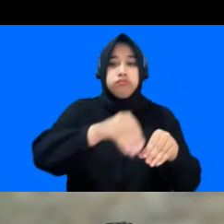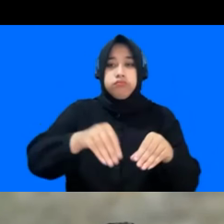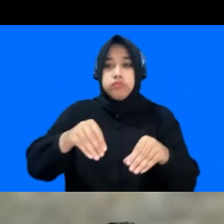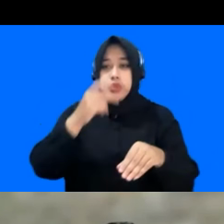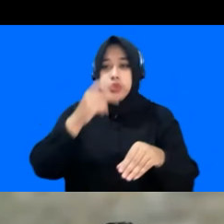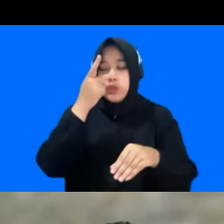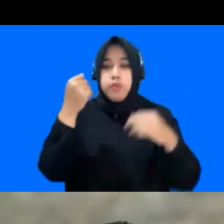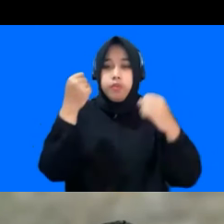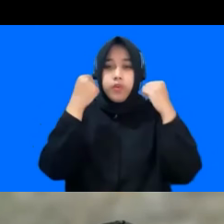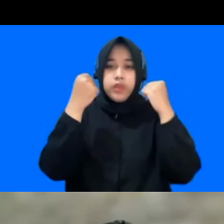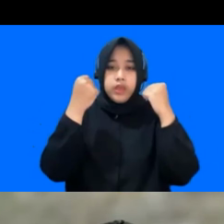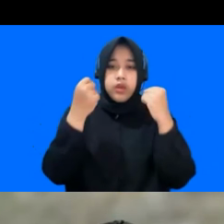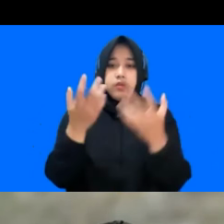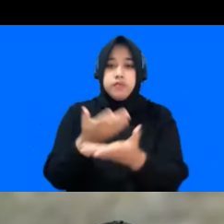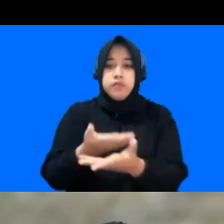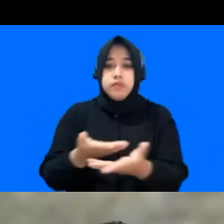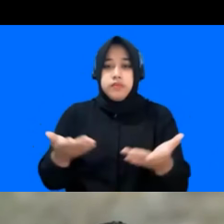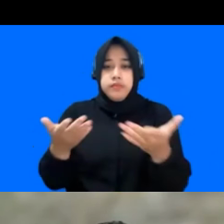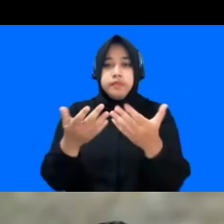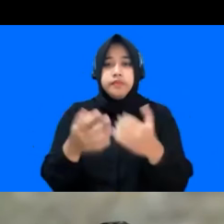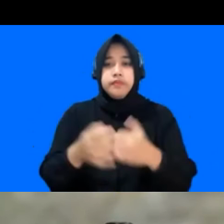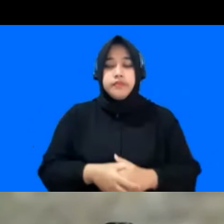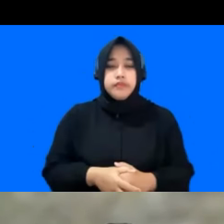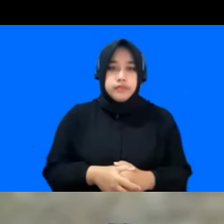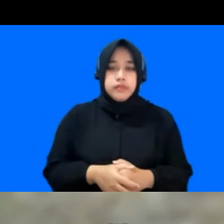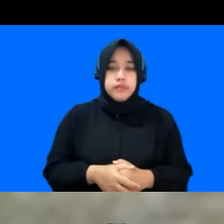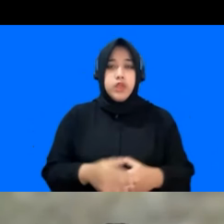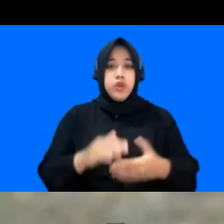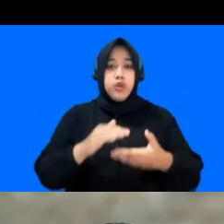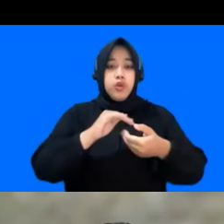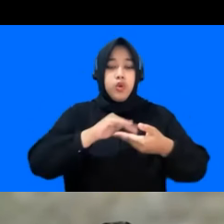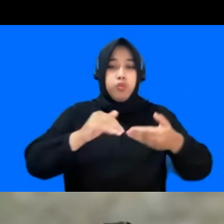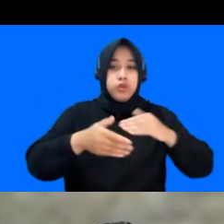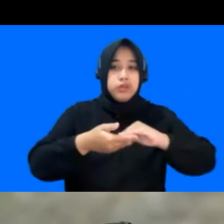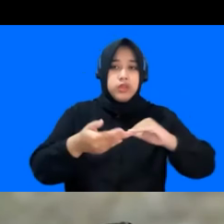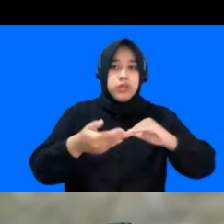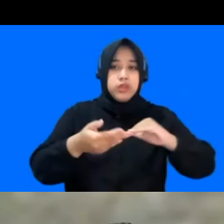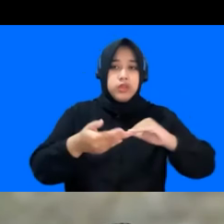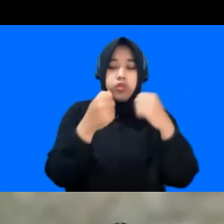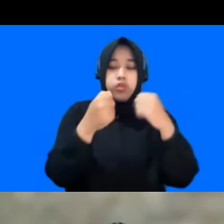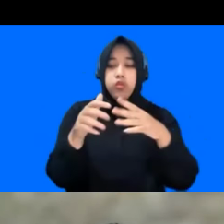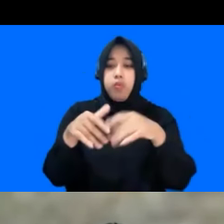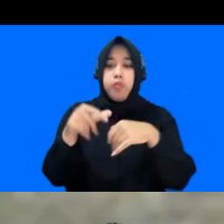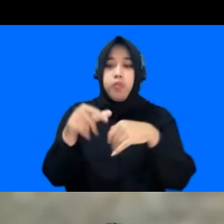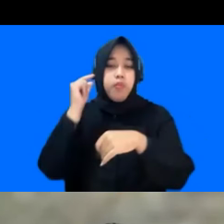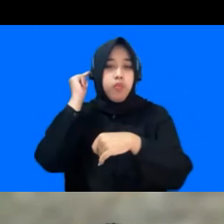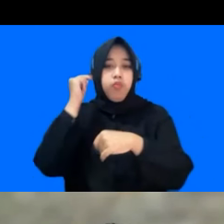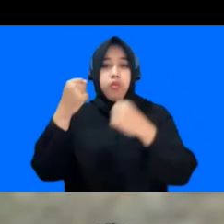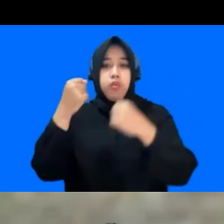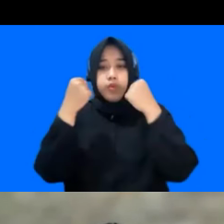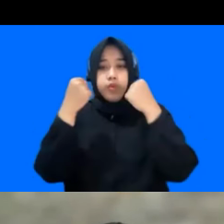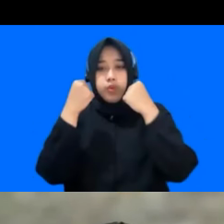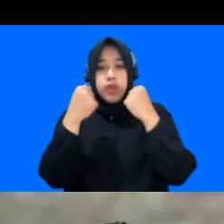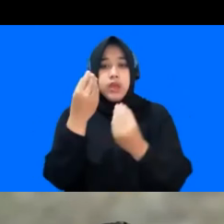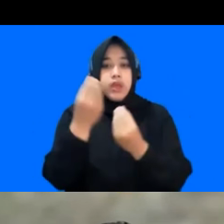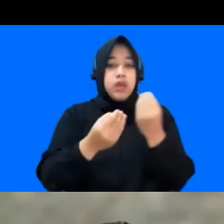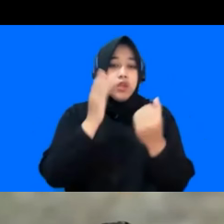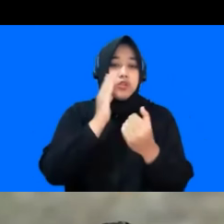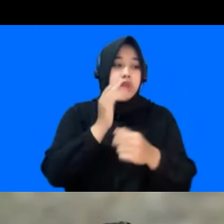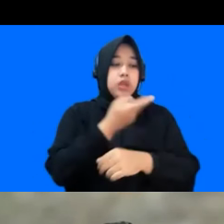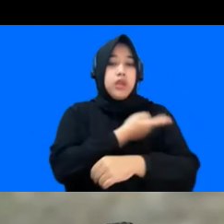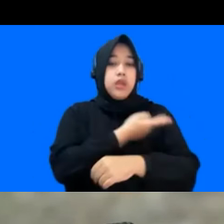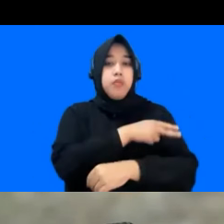communities, youth, and women and girls, and to reinforce institutional capacity by addressing the gaps, to create a